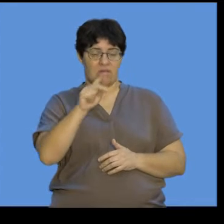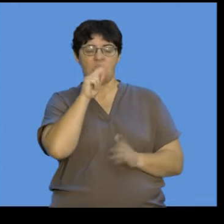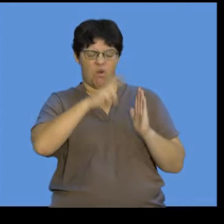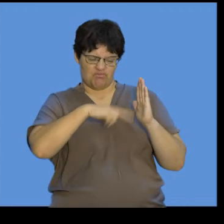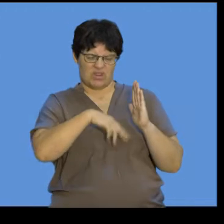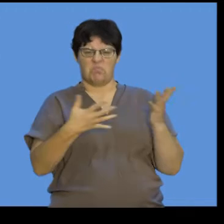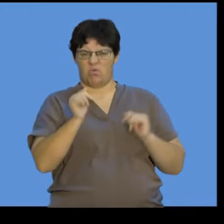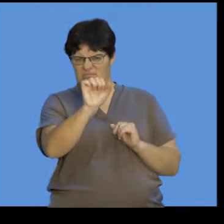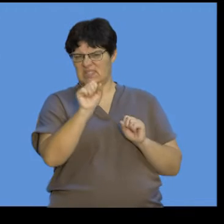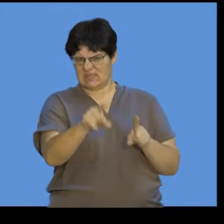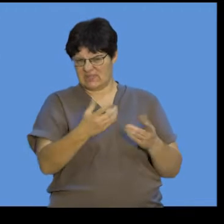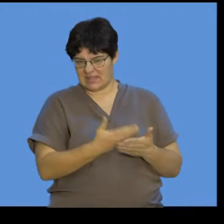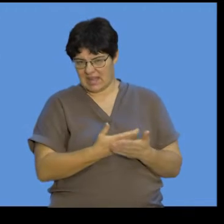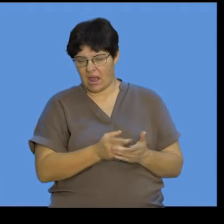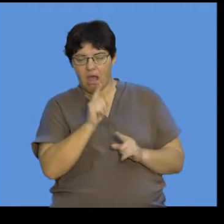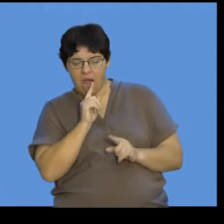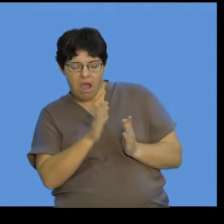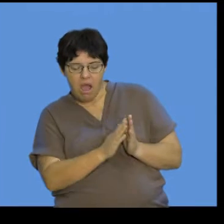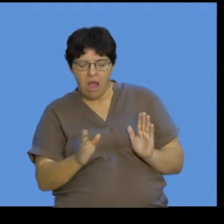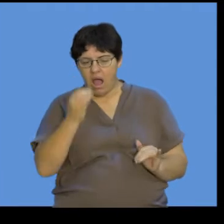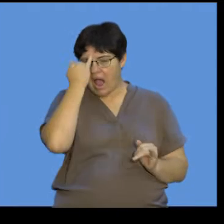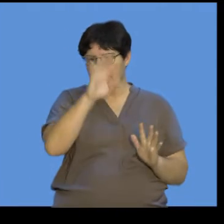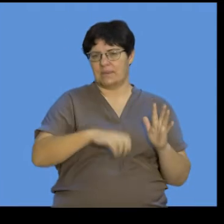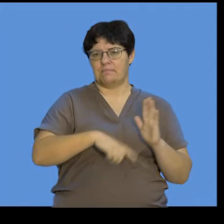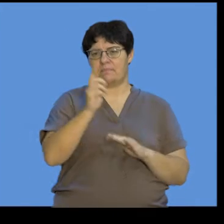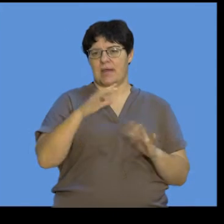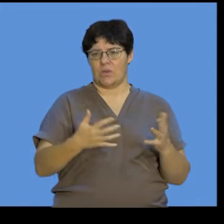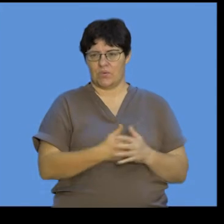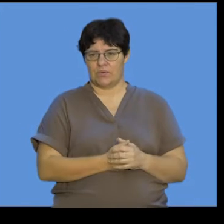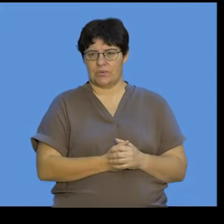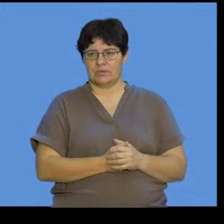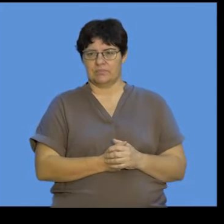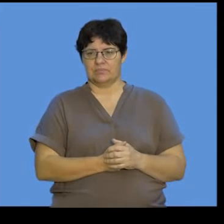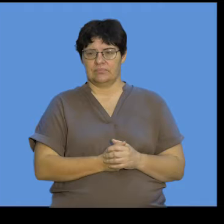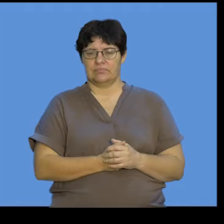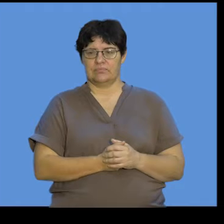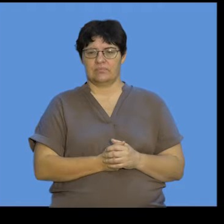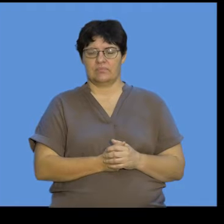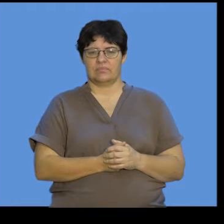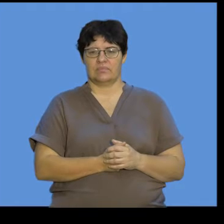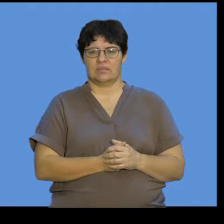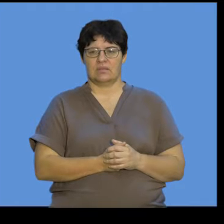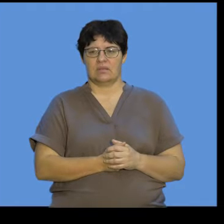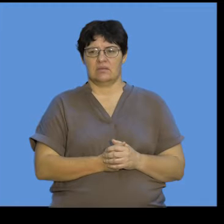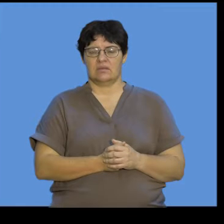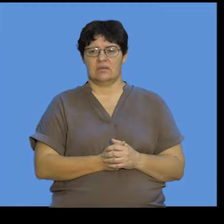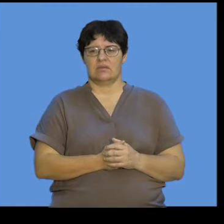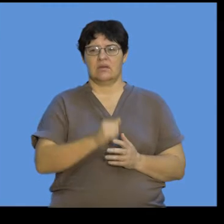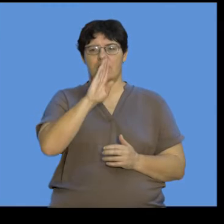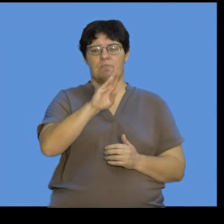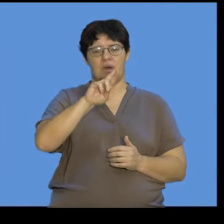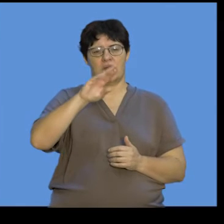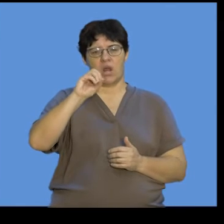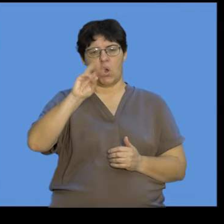in terms of the timeline how this idea developed, okay? But what exactly does the Brownian motion